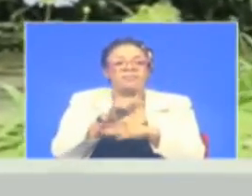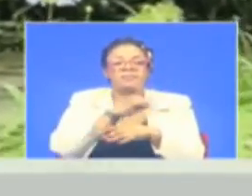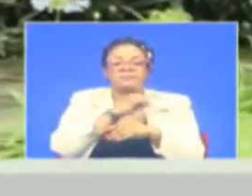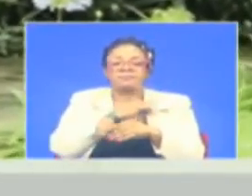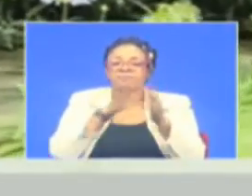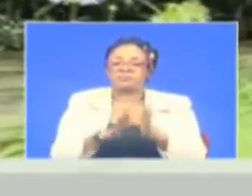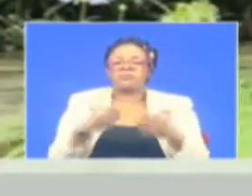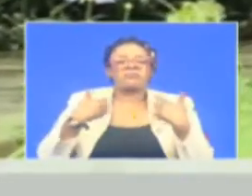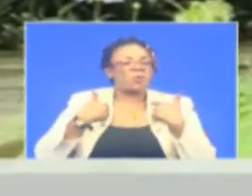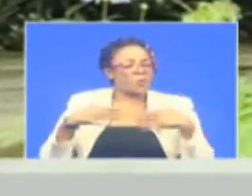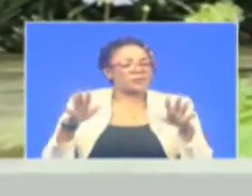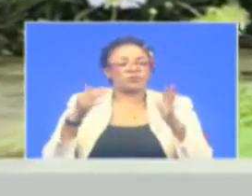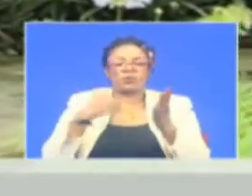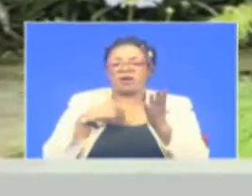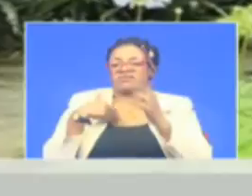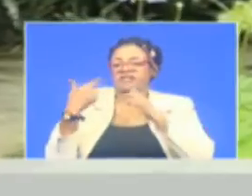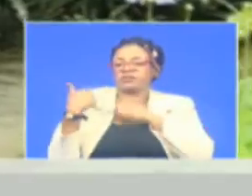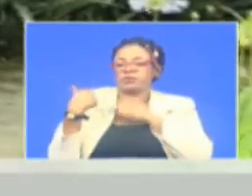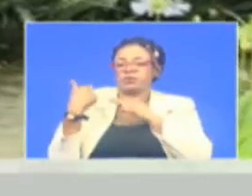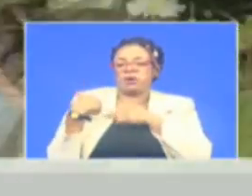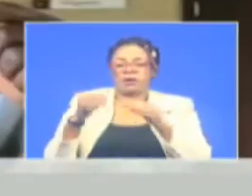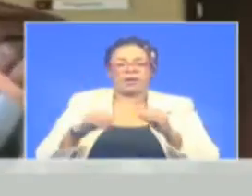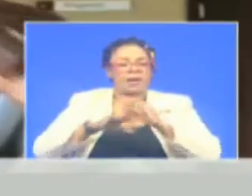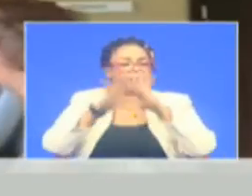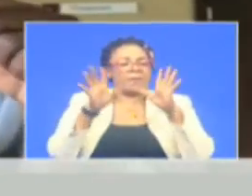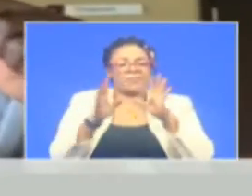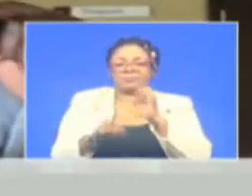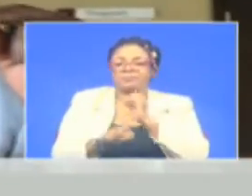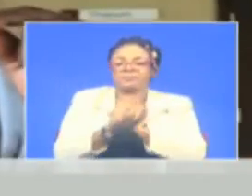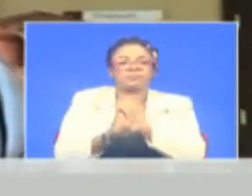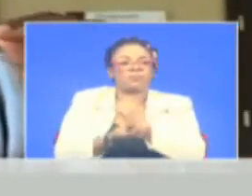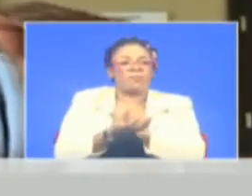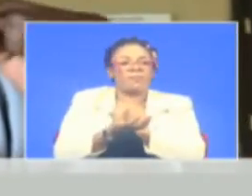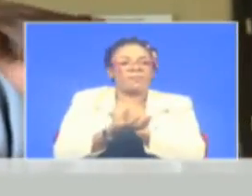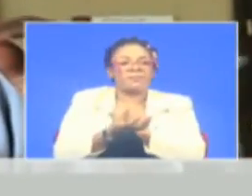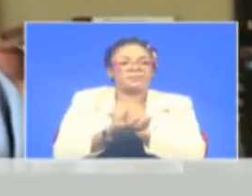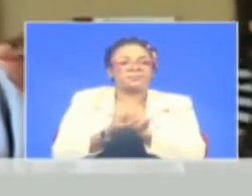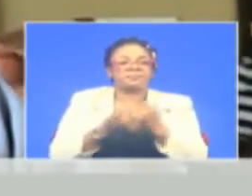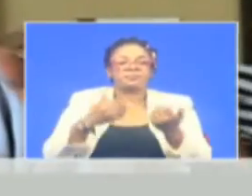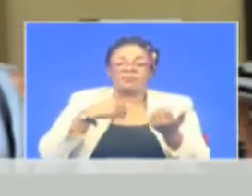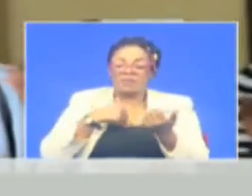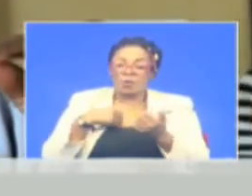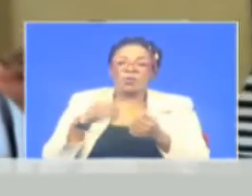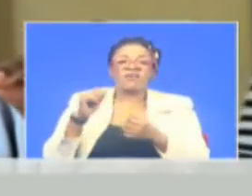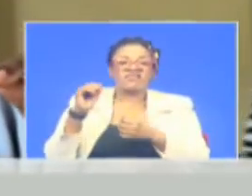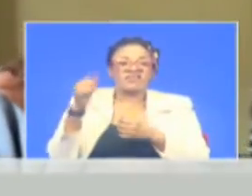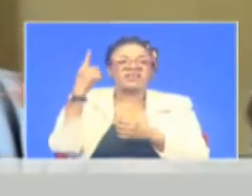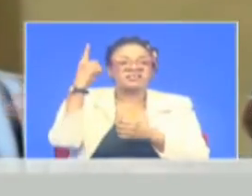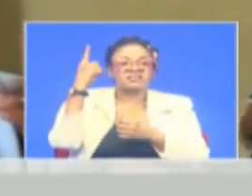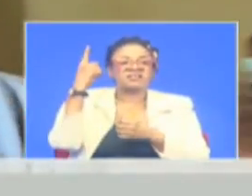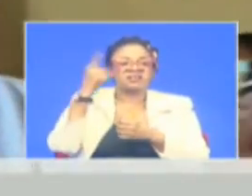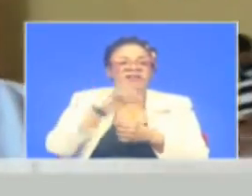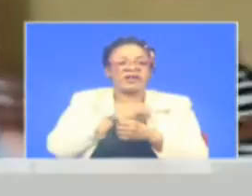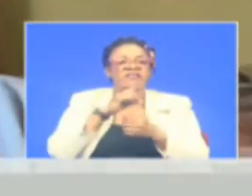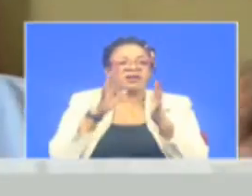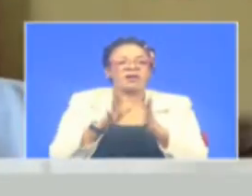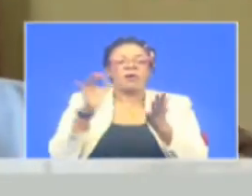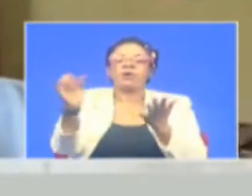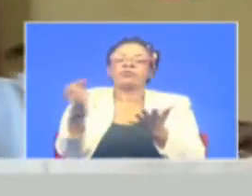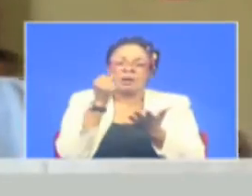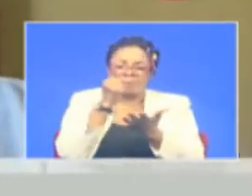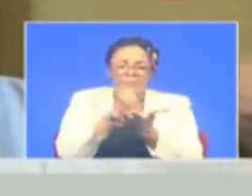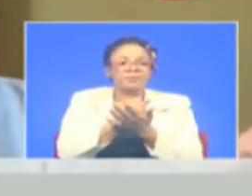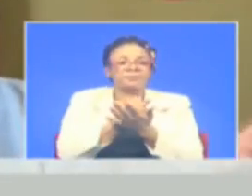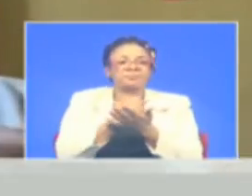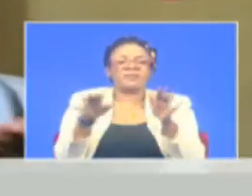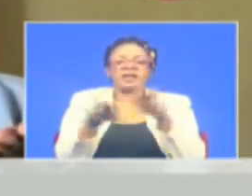to have the roles of deputy governors clearly defined. I was the first governor in the Republic to appoint my deputy as a CEC. Quickly, there was